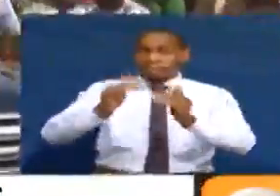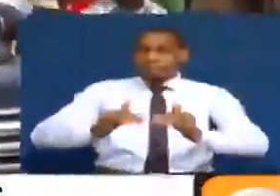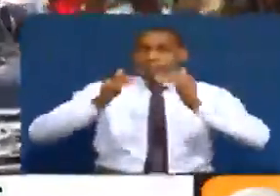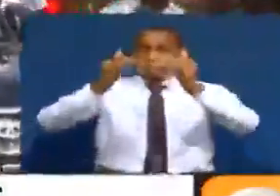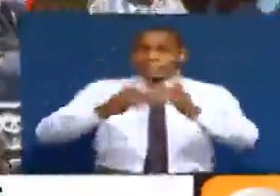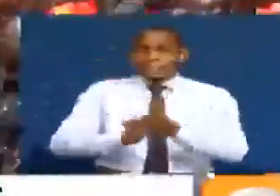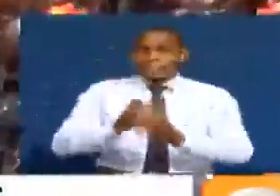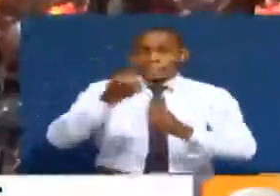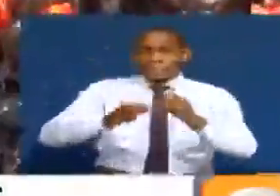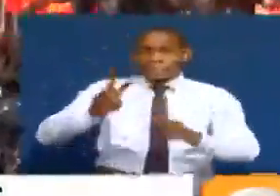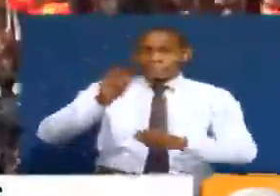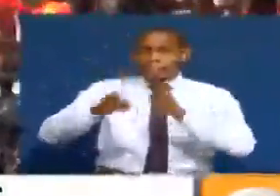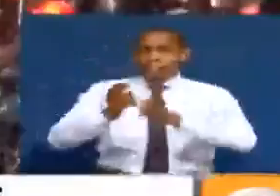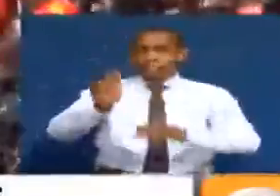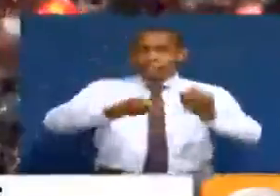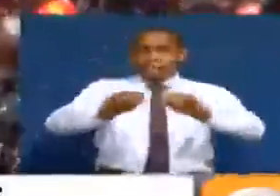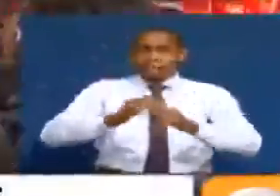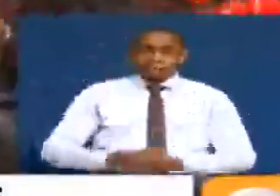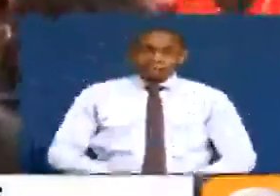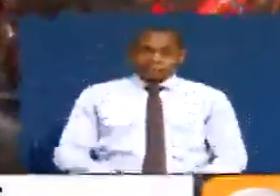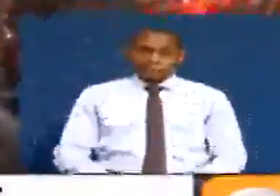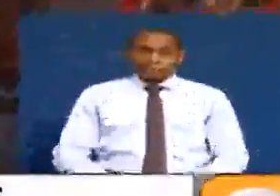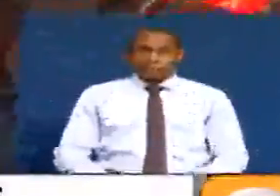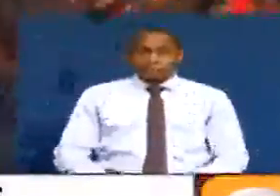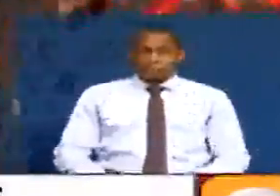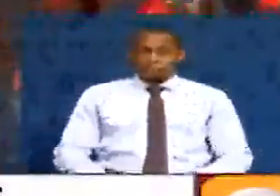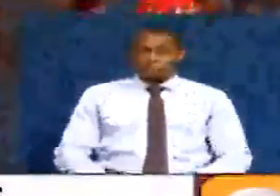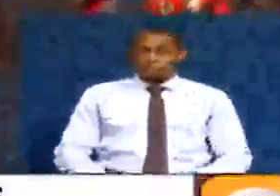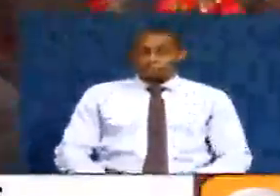deferred to the 2022 elections.